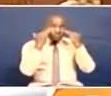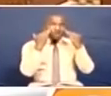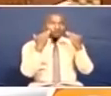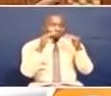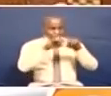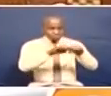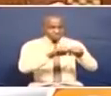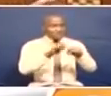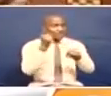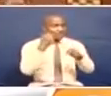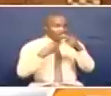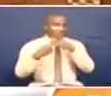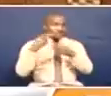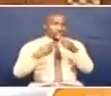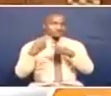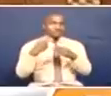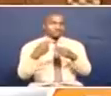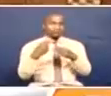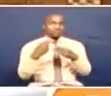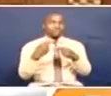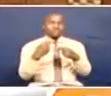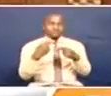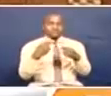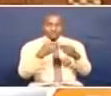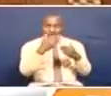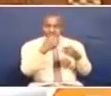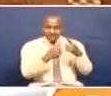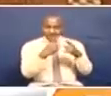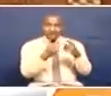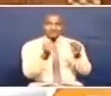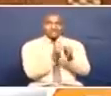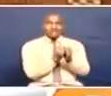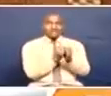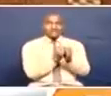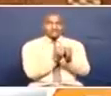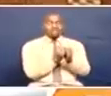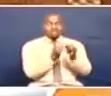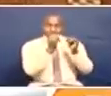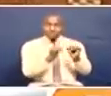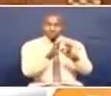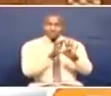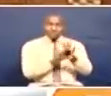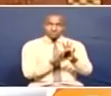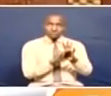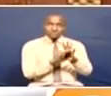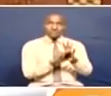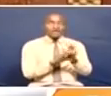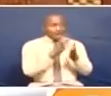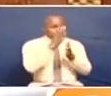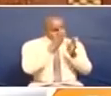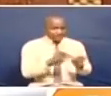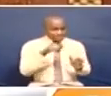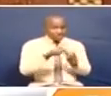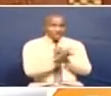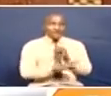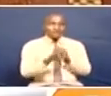the history of Kenya. And therefore, Jeff, after 10 years of the advent of the new constitution, somebody in this country